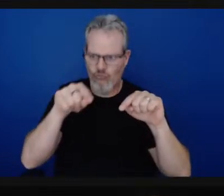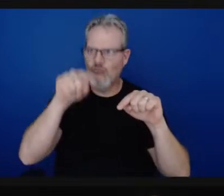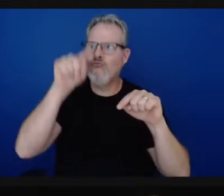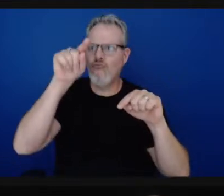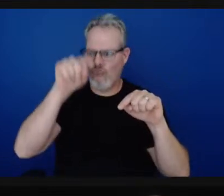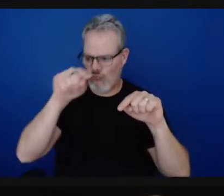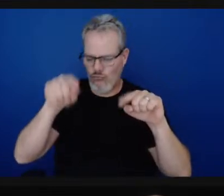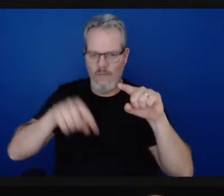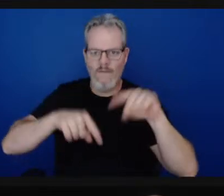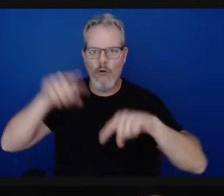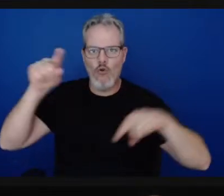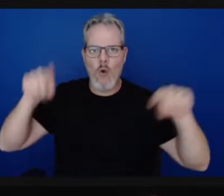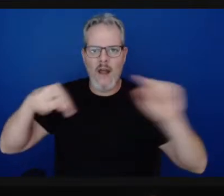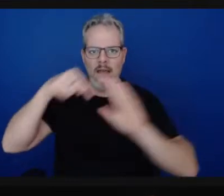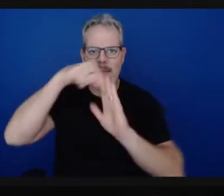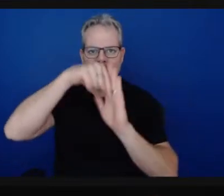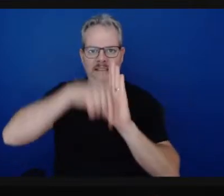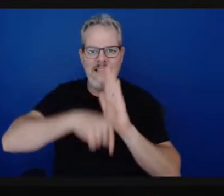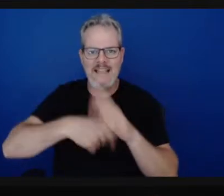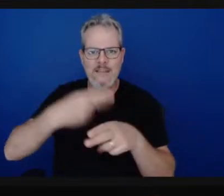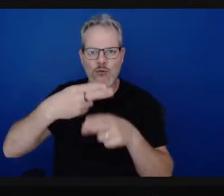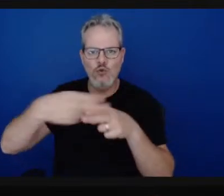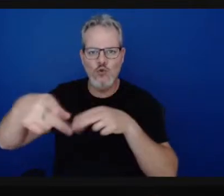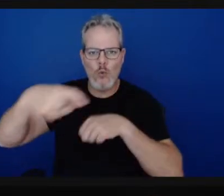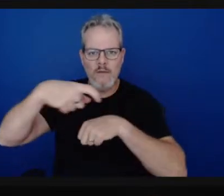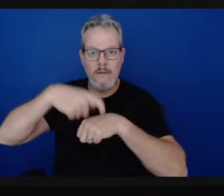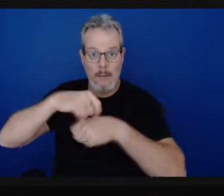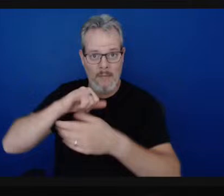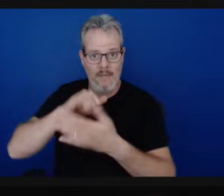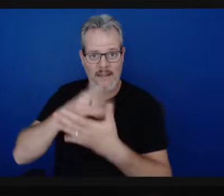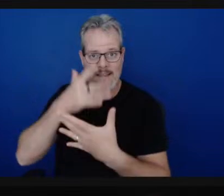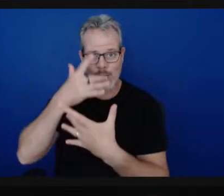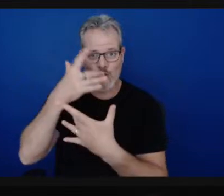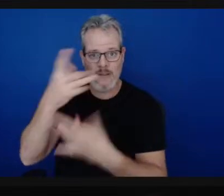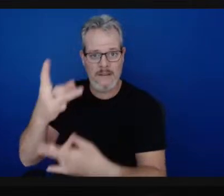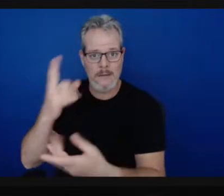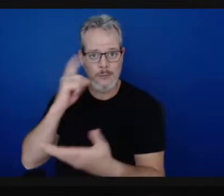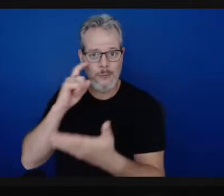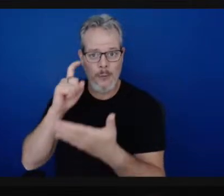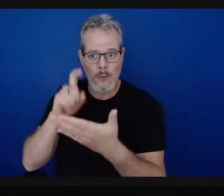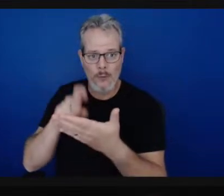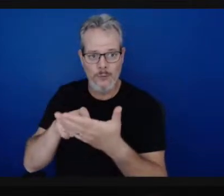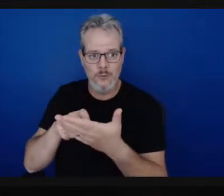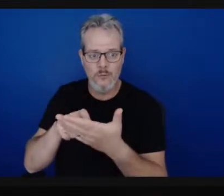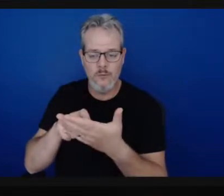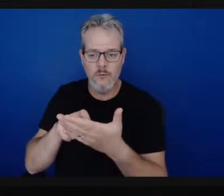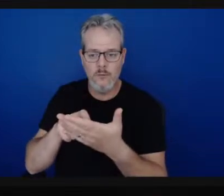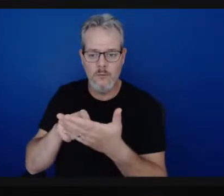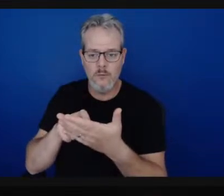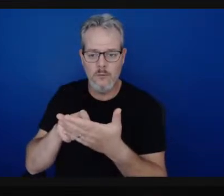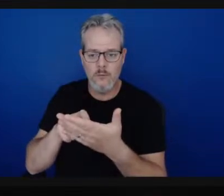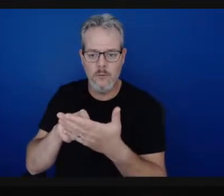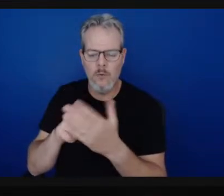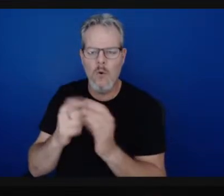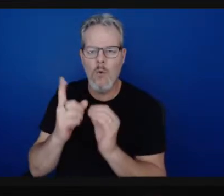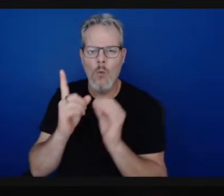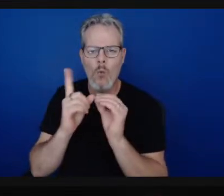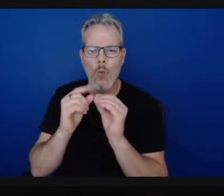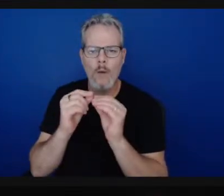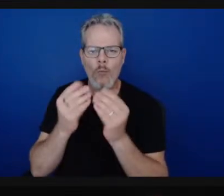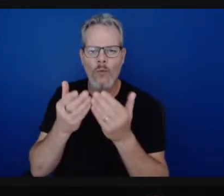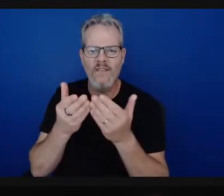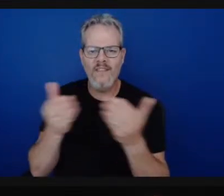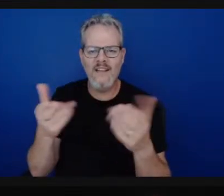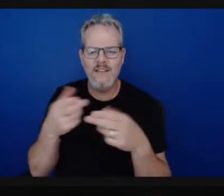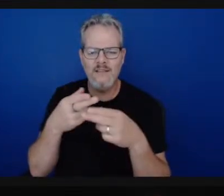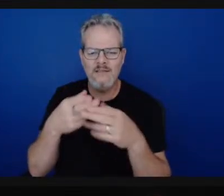time. Right? So that's interesting to note. And one last thing, one last cross-section. Remember,